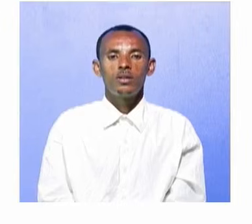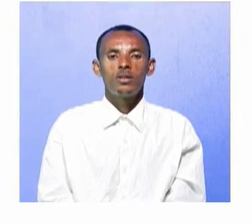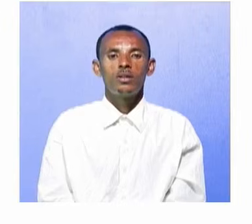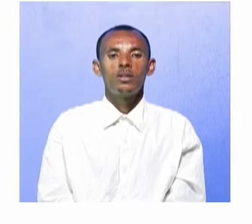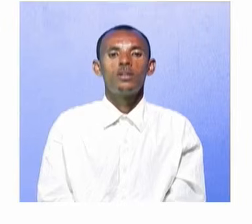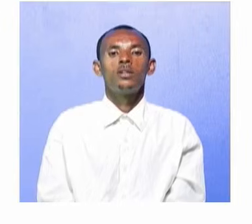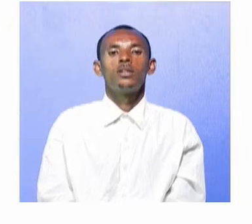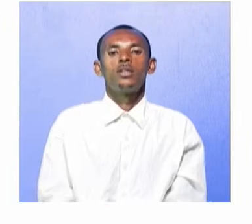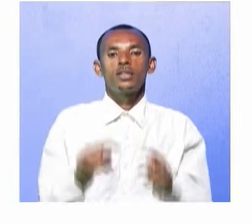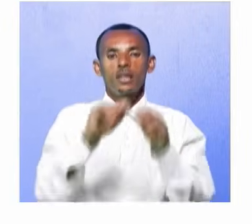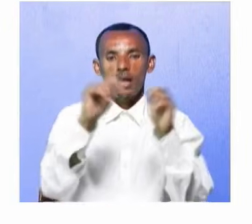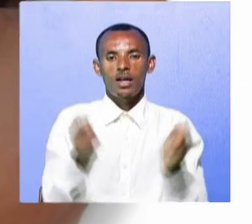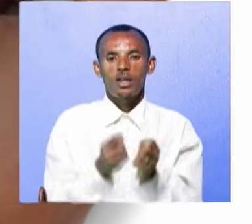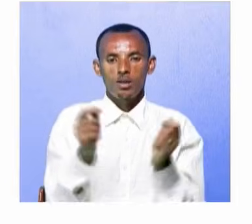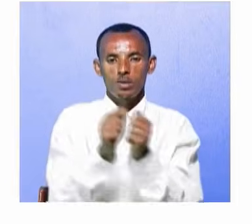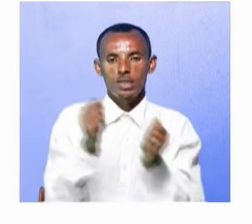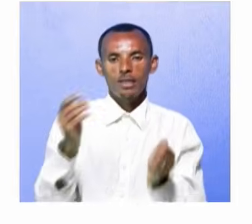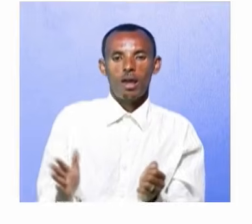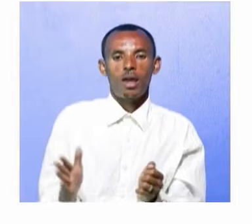a triangle with side